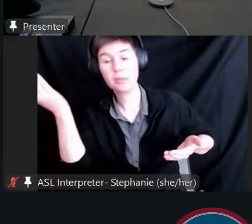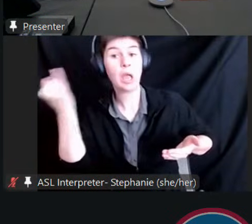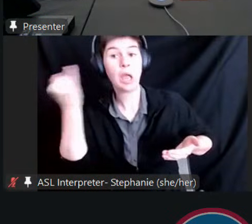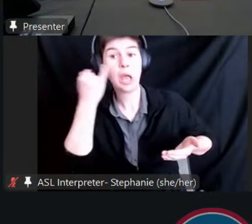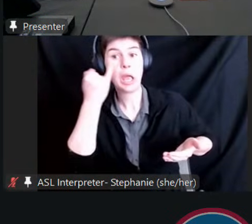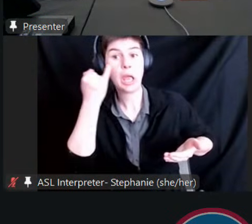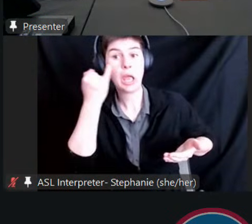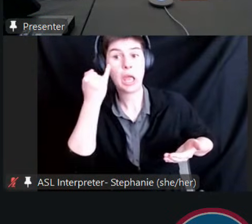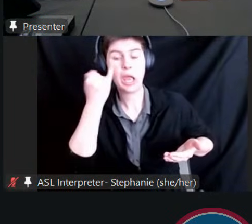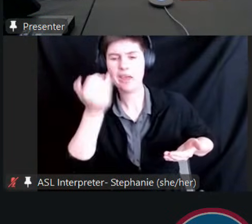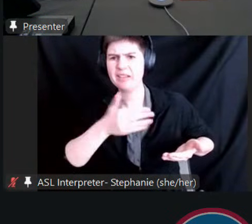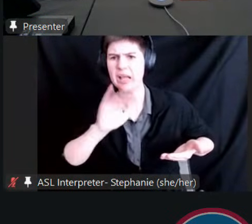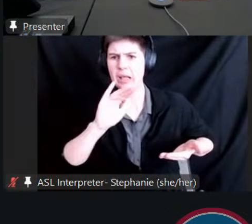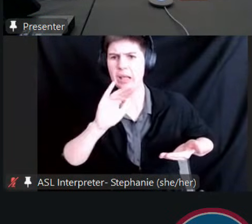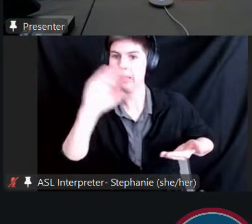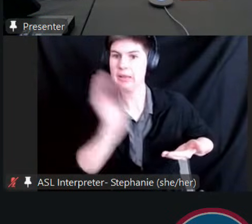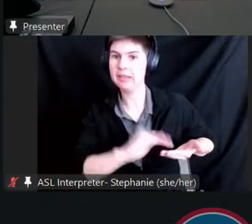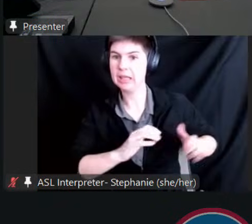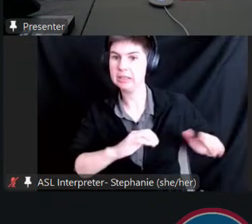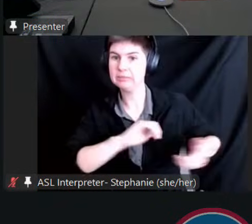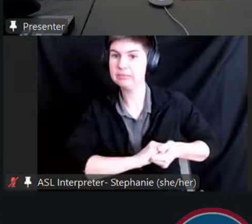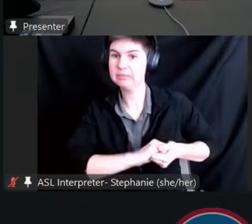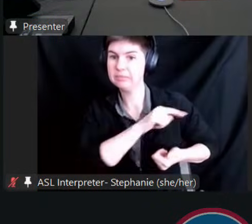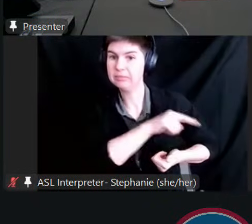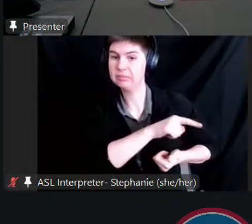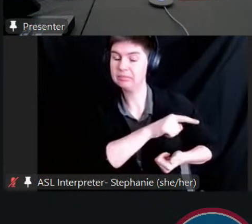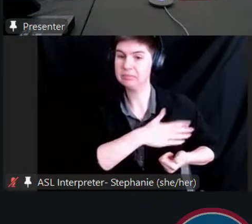to incorporate the bus priority infrastructure. So,